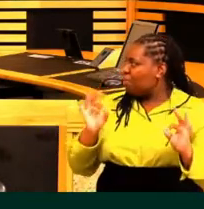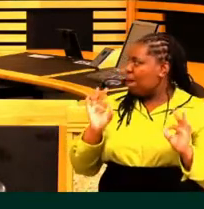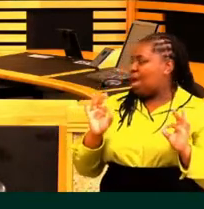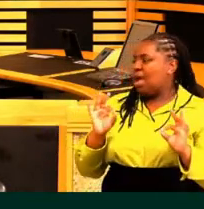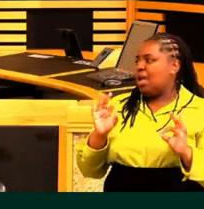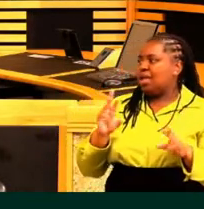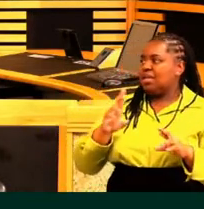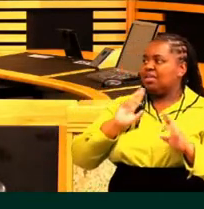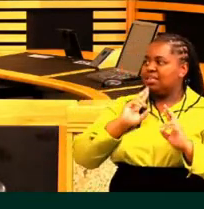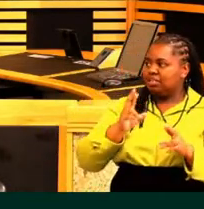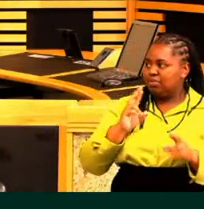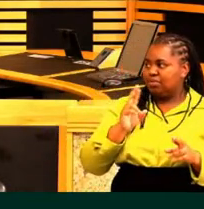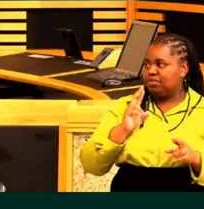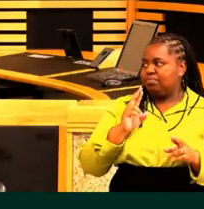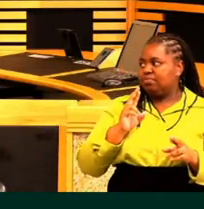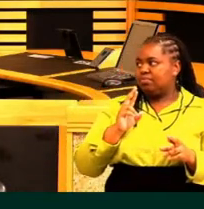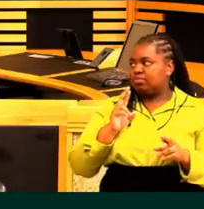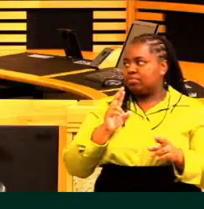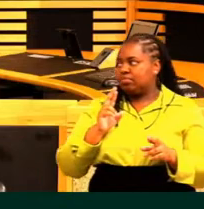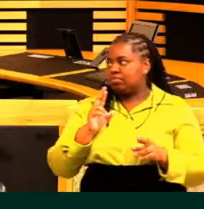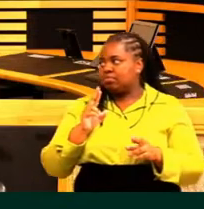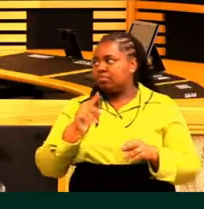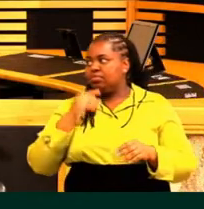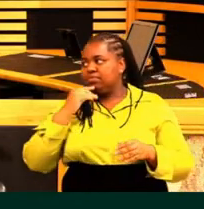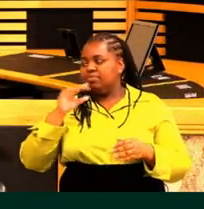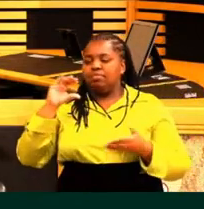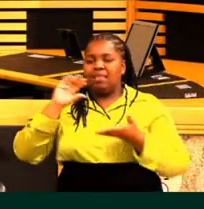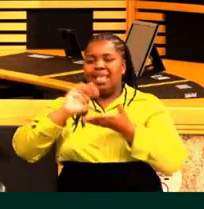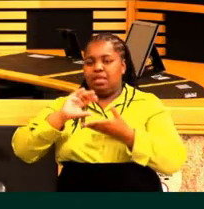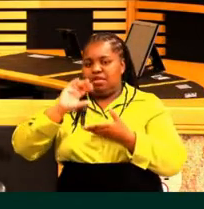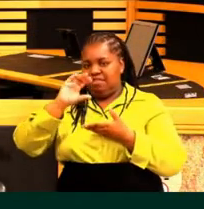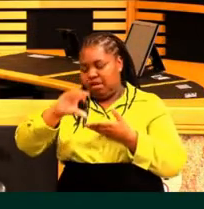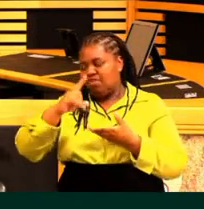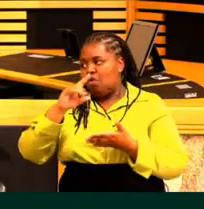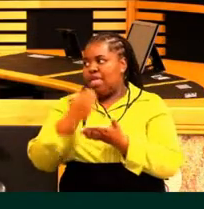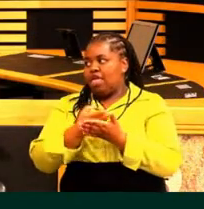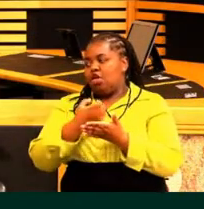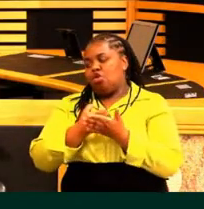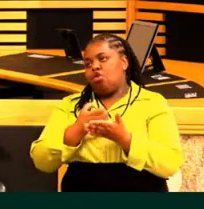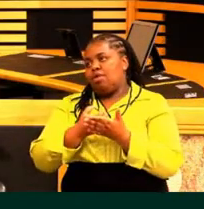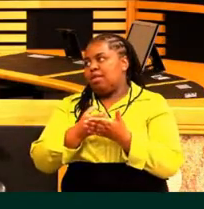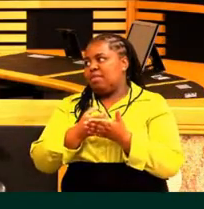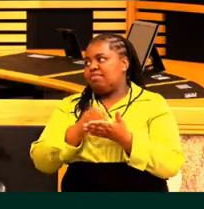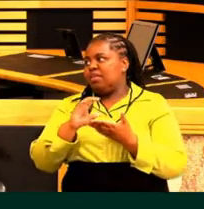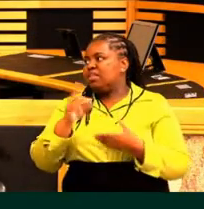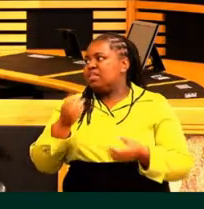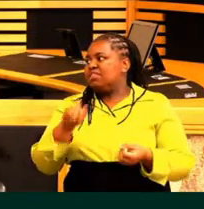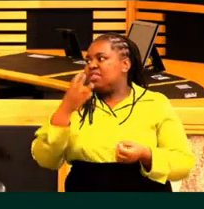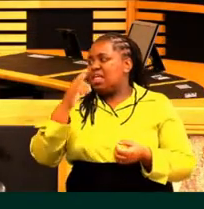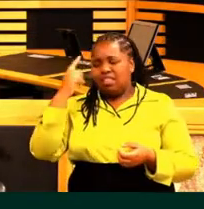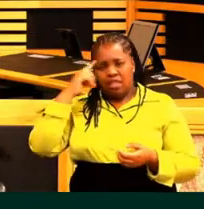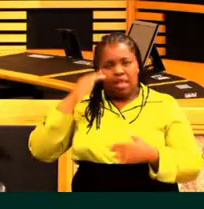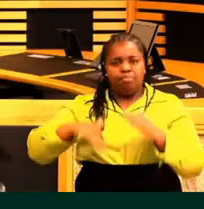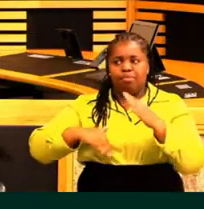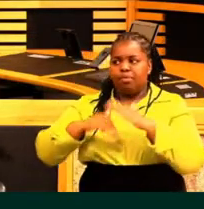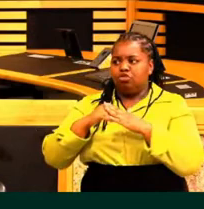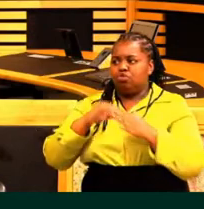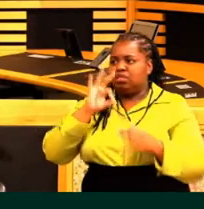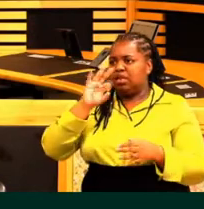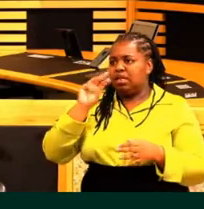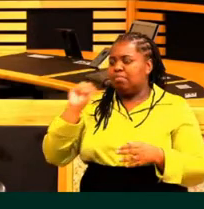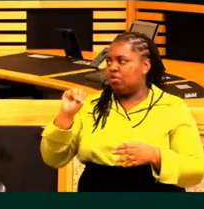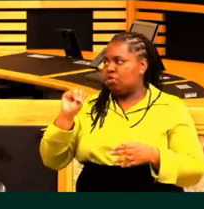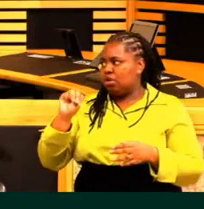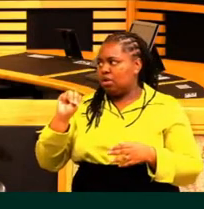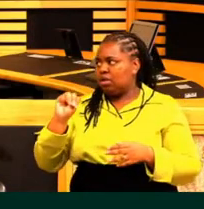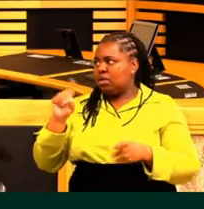responses Eldred it's a grant funding with economic development Grant they can give you almost up to 3 million without anything